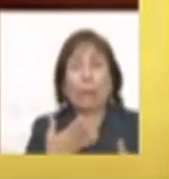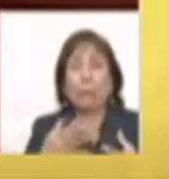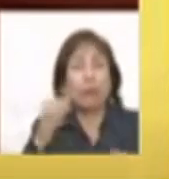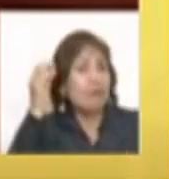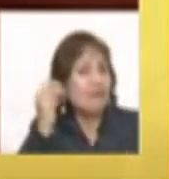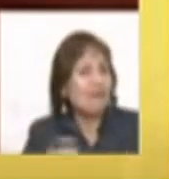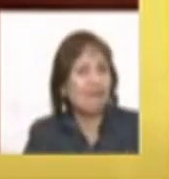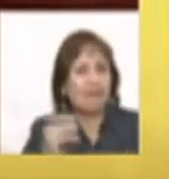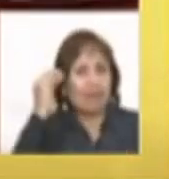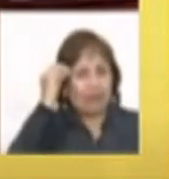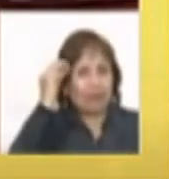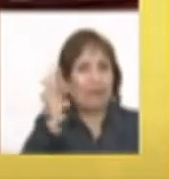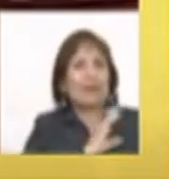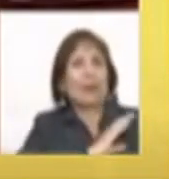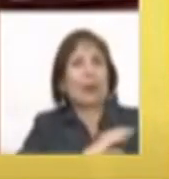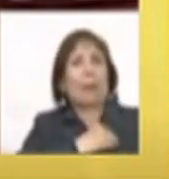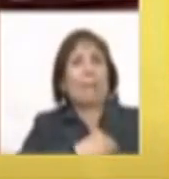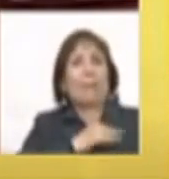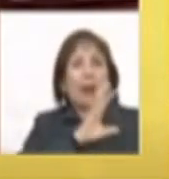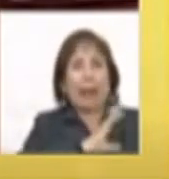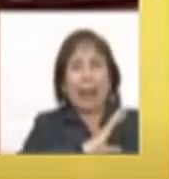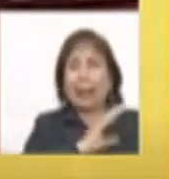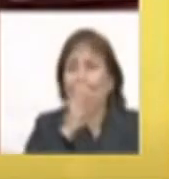moral y con valor democrático.